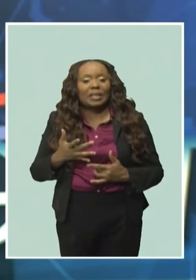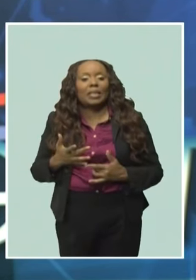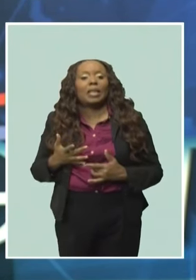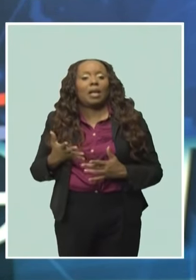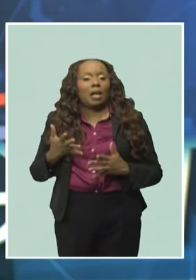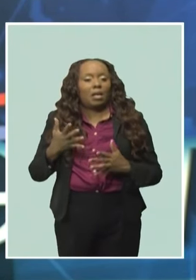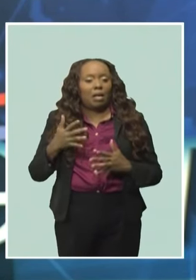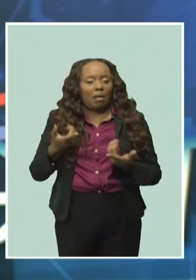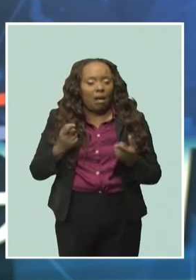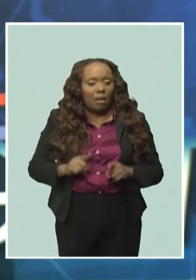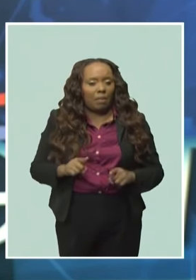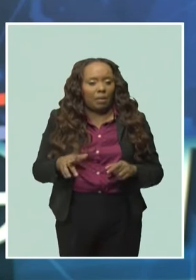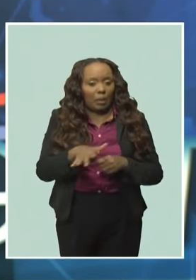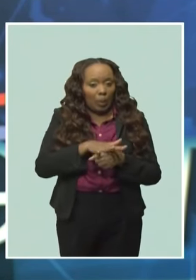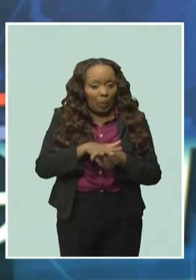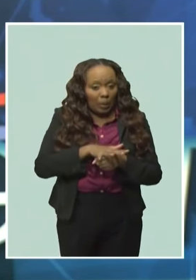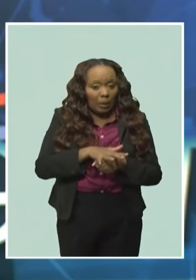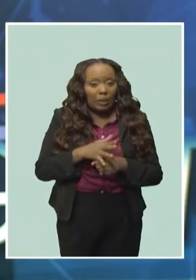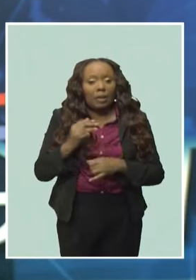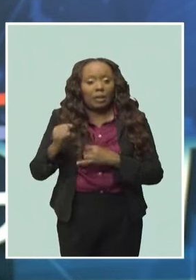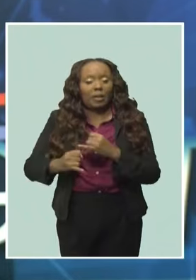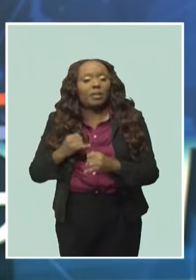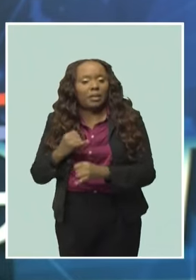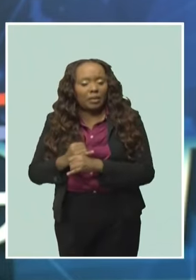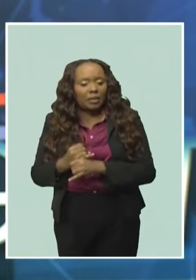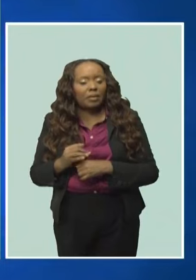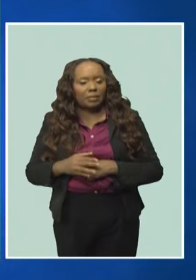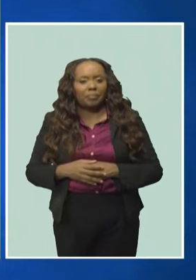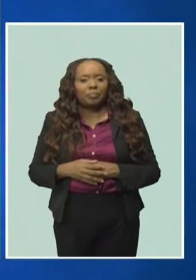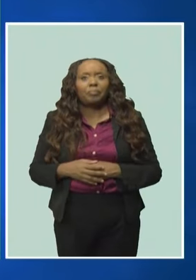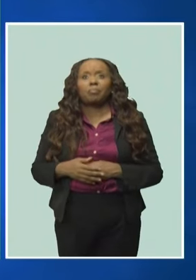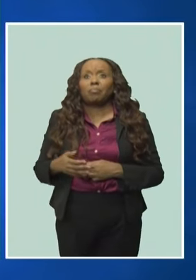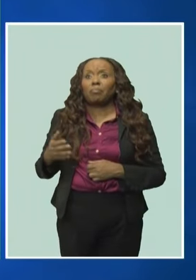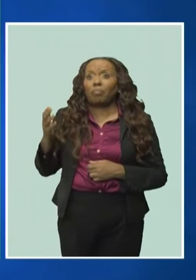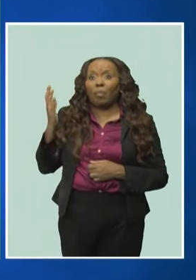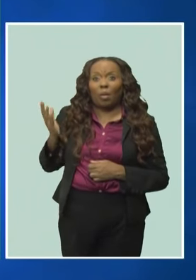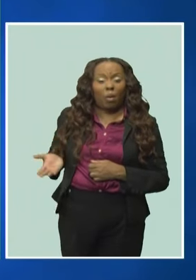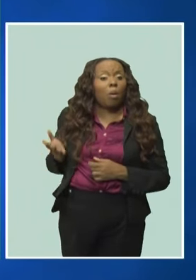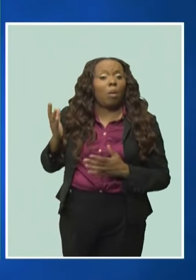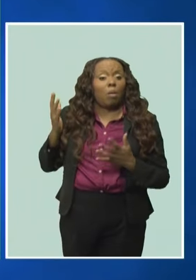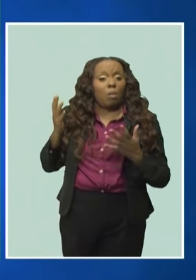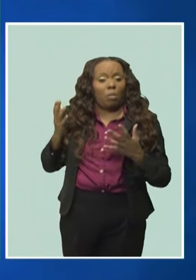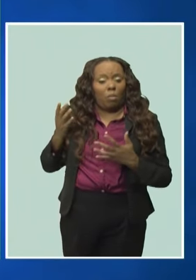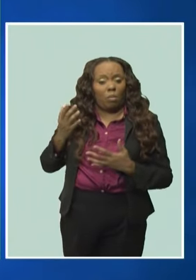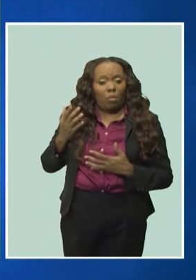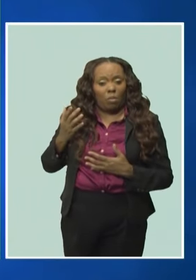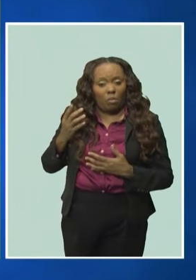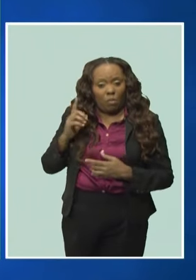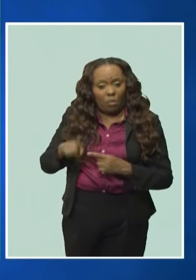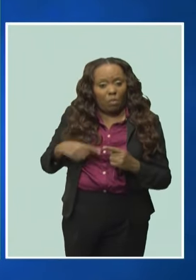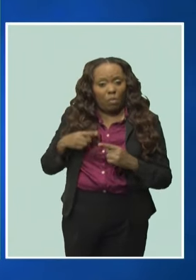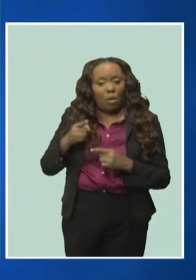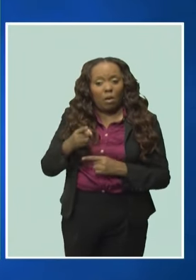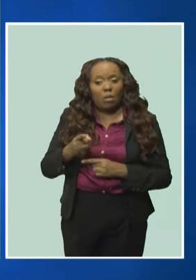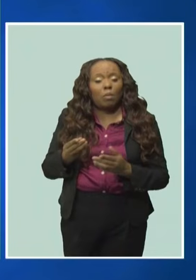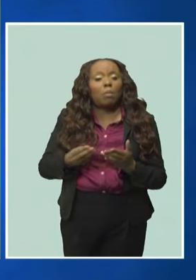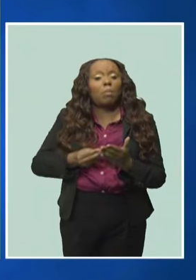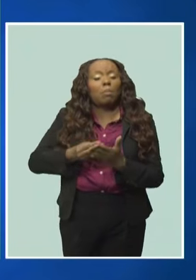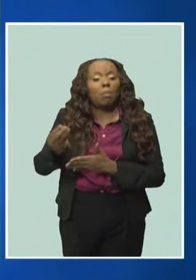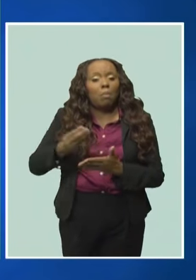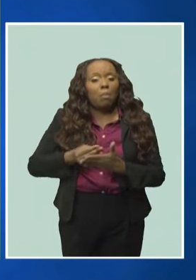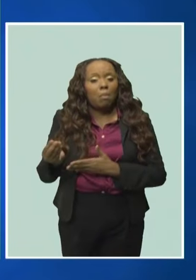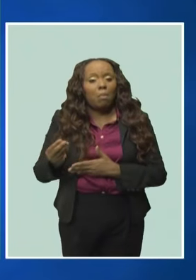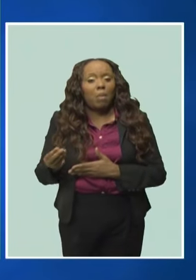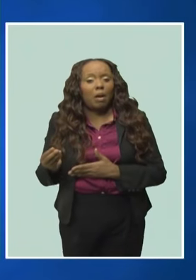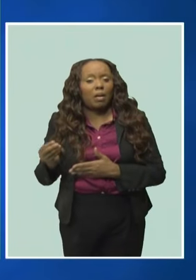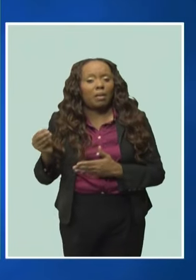and internationally to address it. You can increase the fertilizer using organic fertilizer